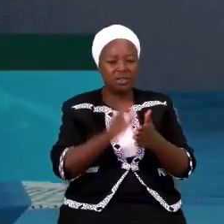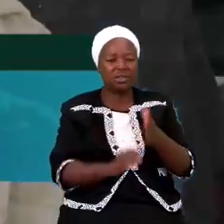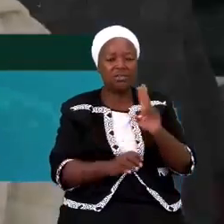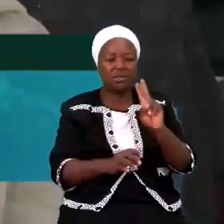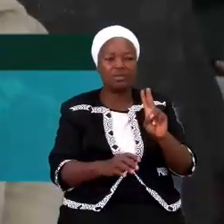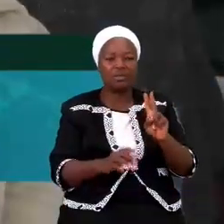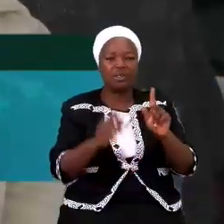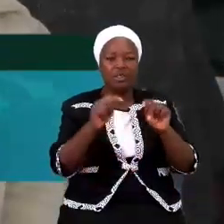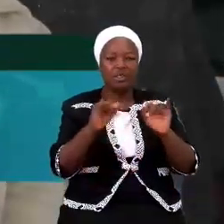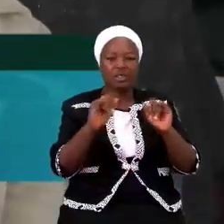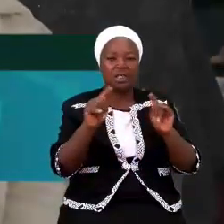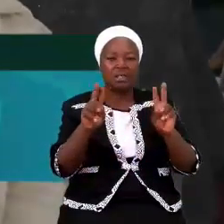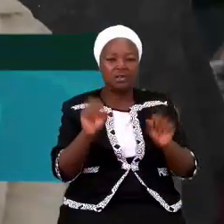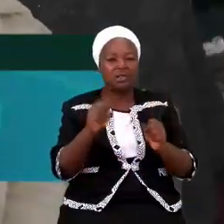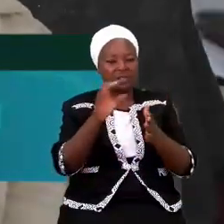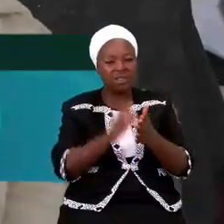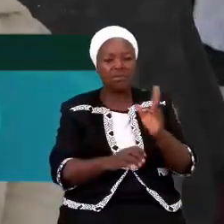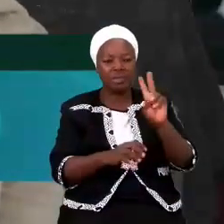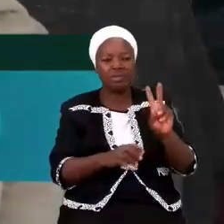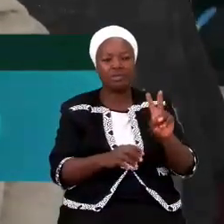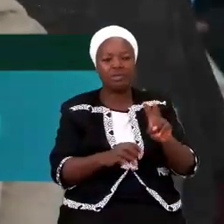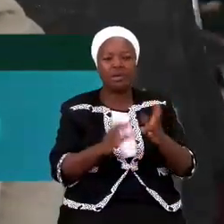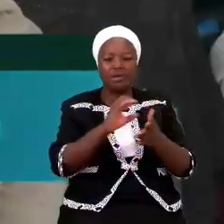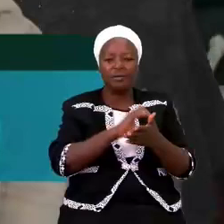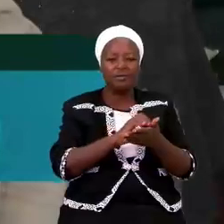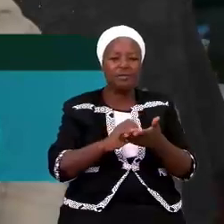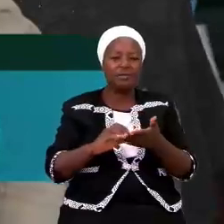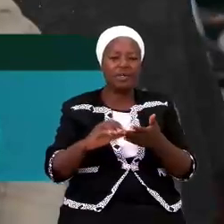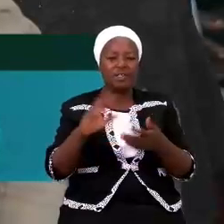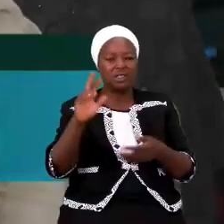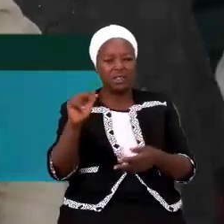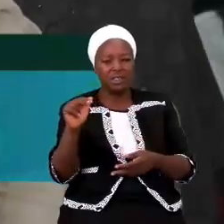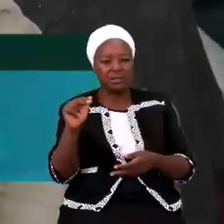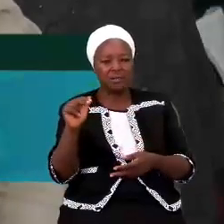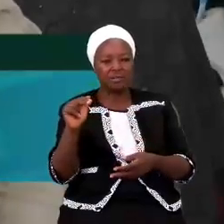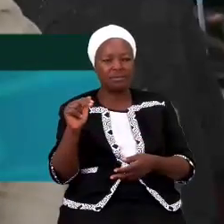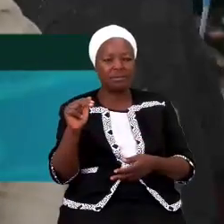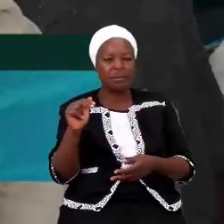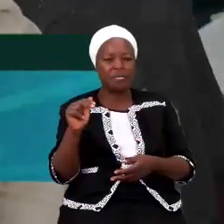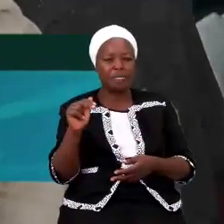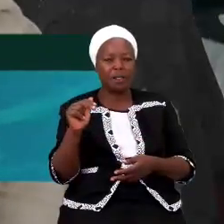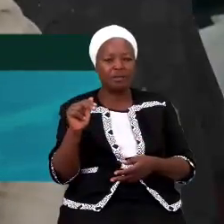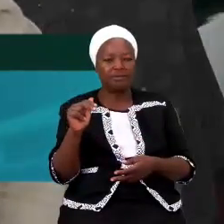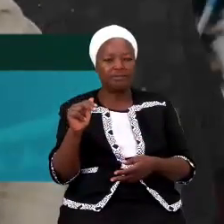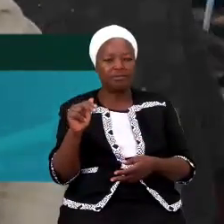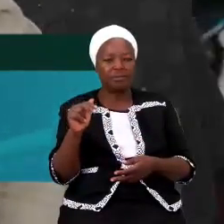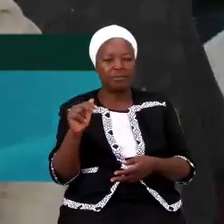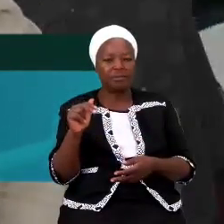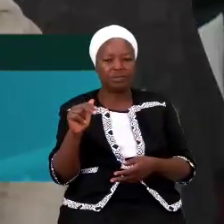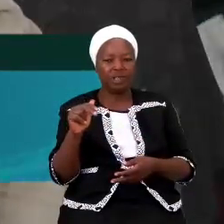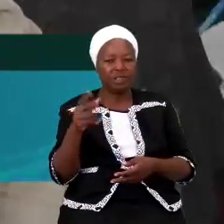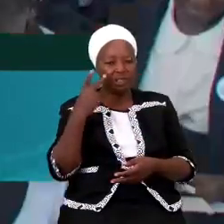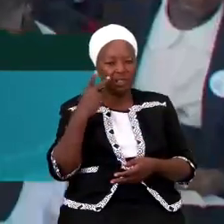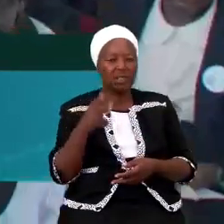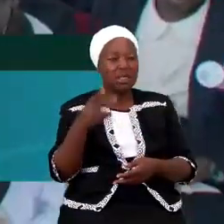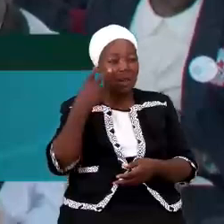13. It says, looking for that blessed hope and the glorious appearing